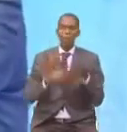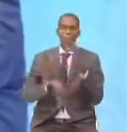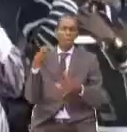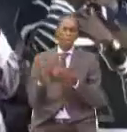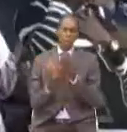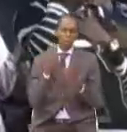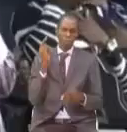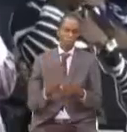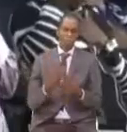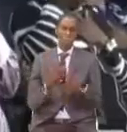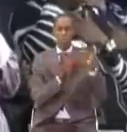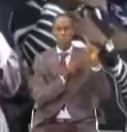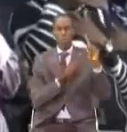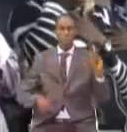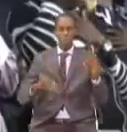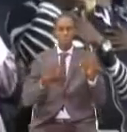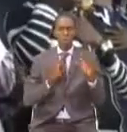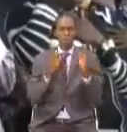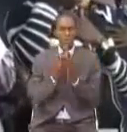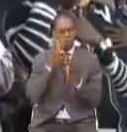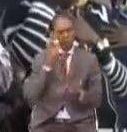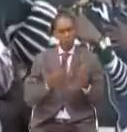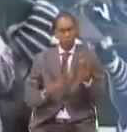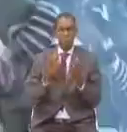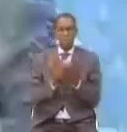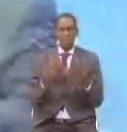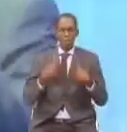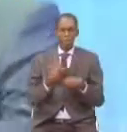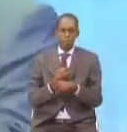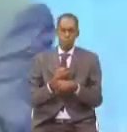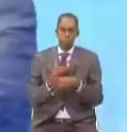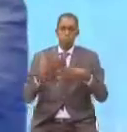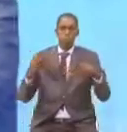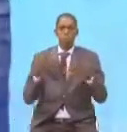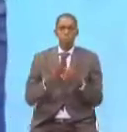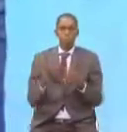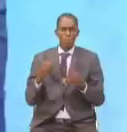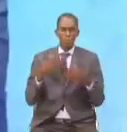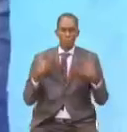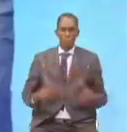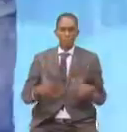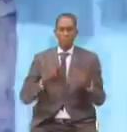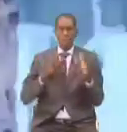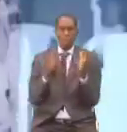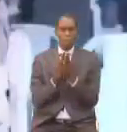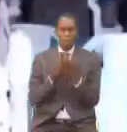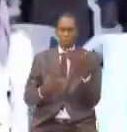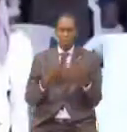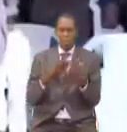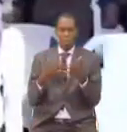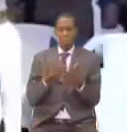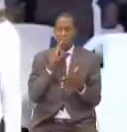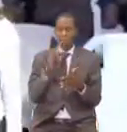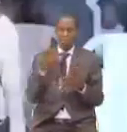name. Lord, pray for those who have any swelling in their body, whatever it is, I pray you touch them now